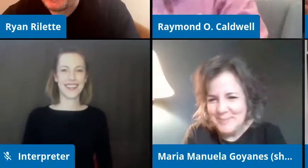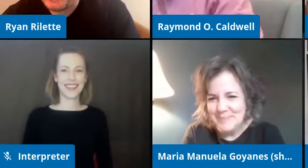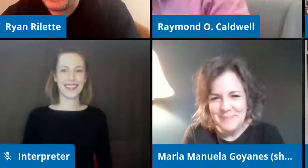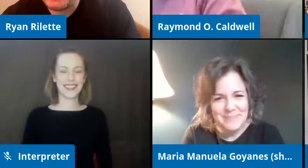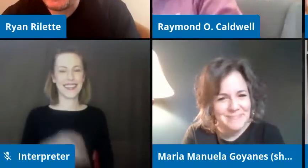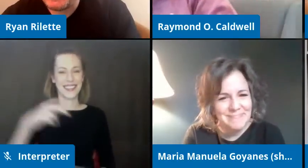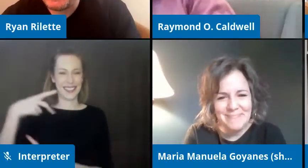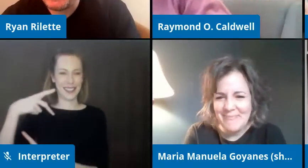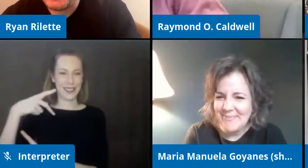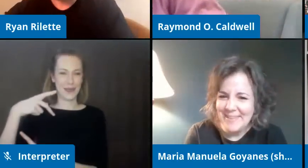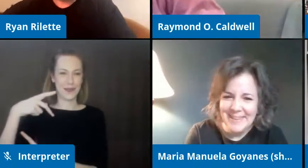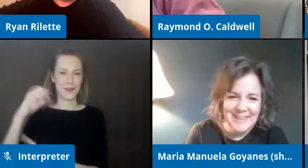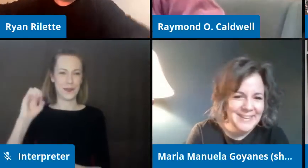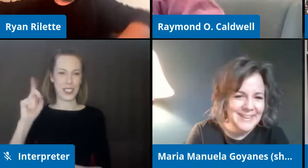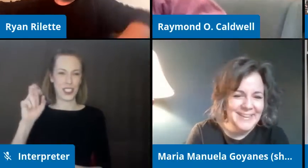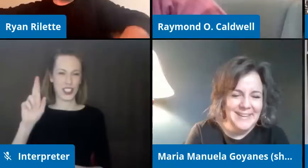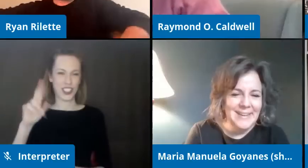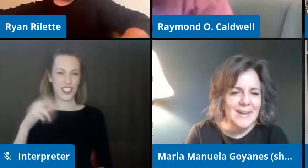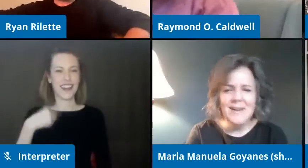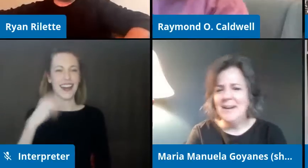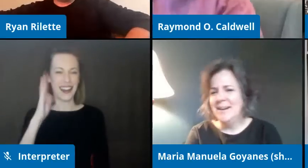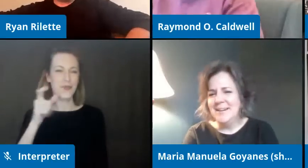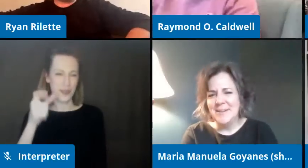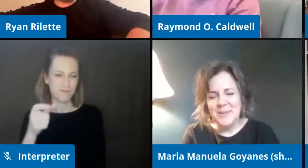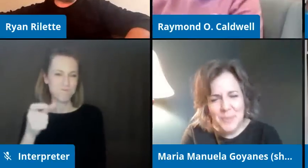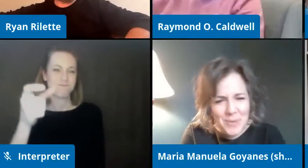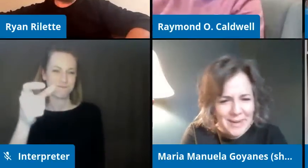I'll drink to you because I am drinking. It's 5 o'clock. So